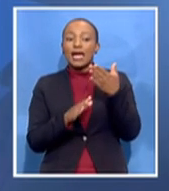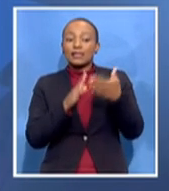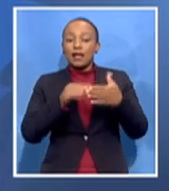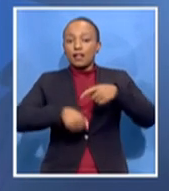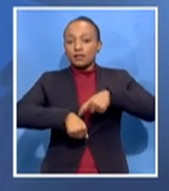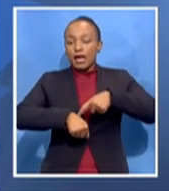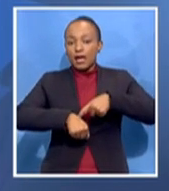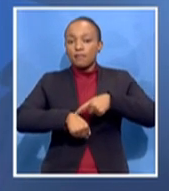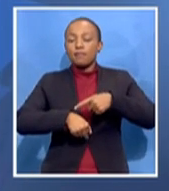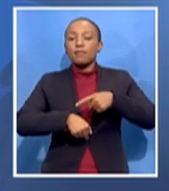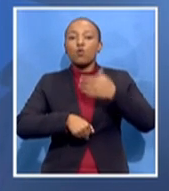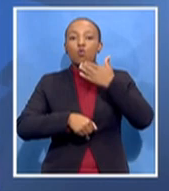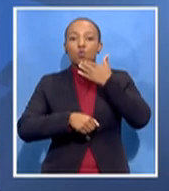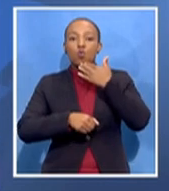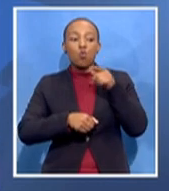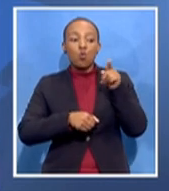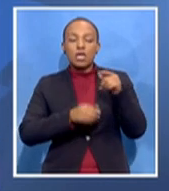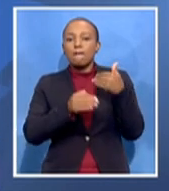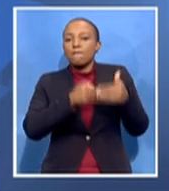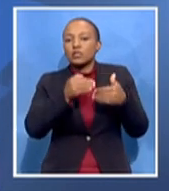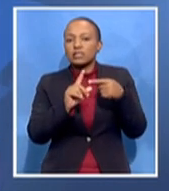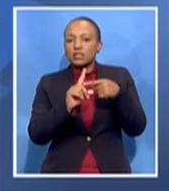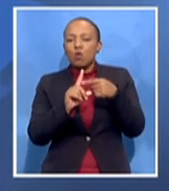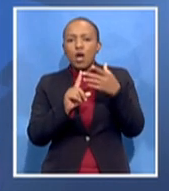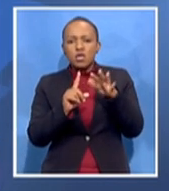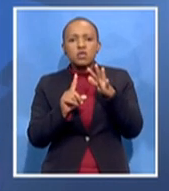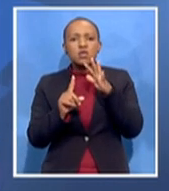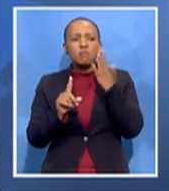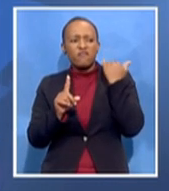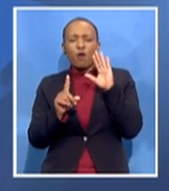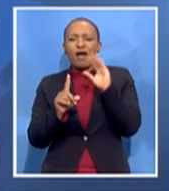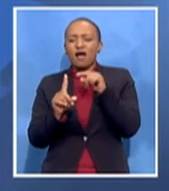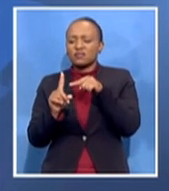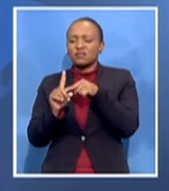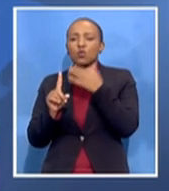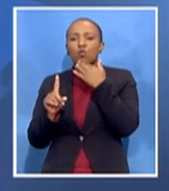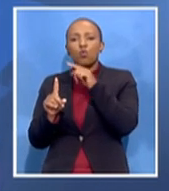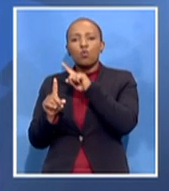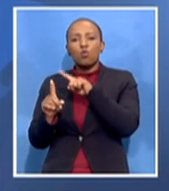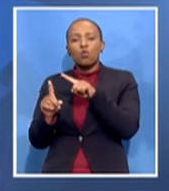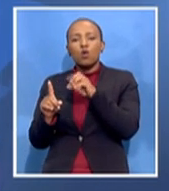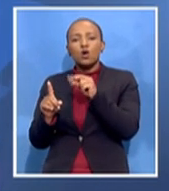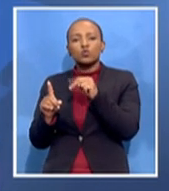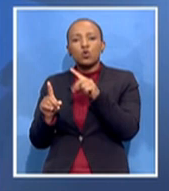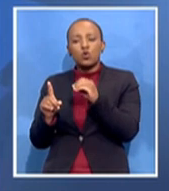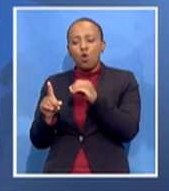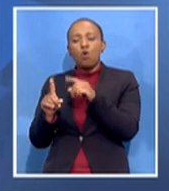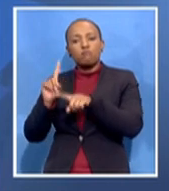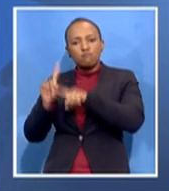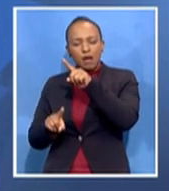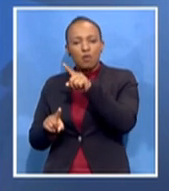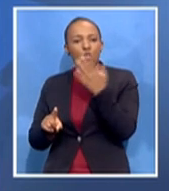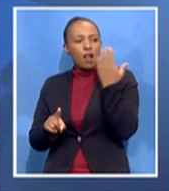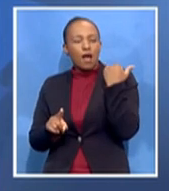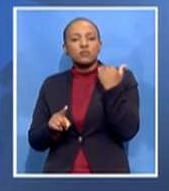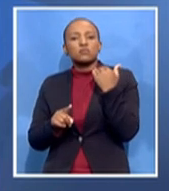proceedings, his review of the recusal proceedings that he lost last November is heard.